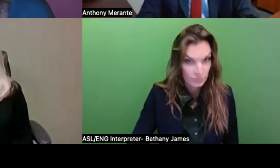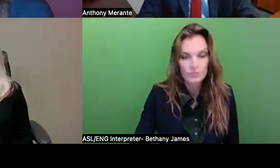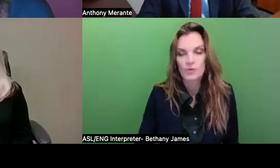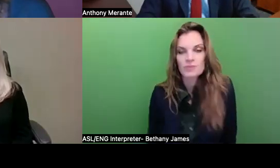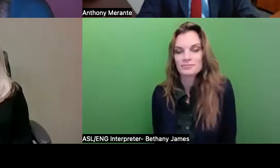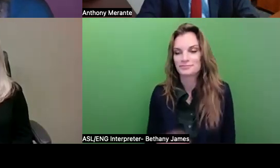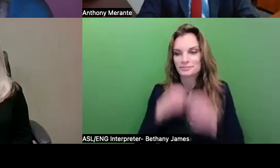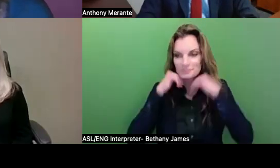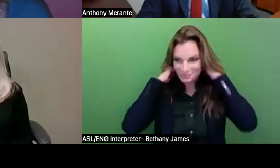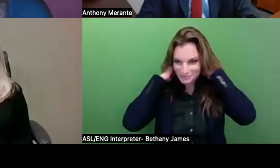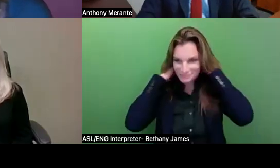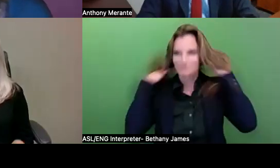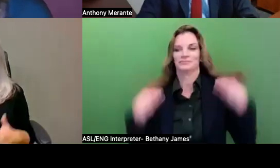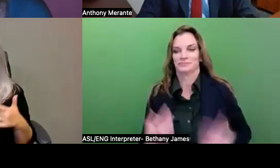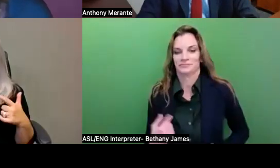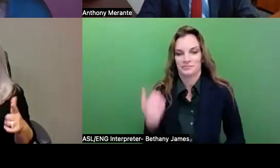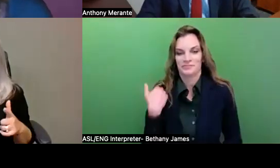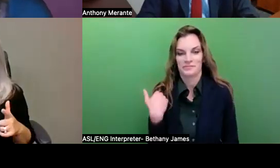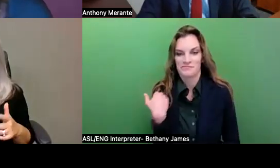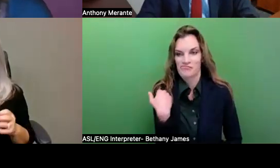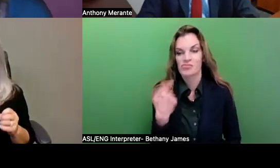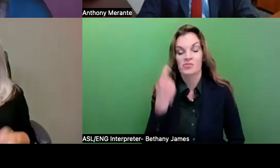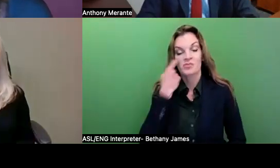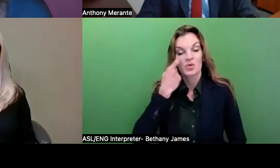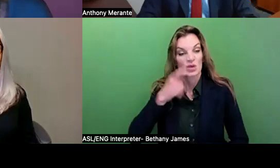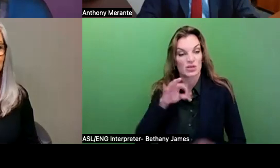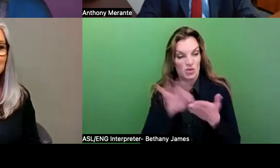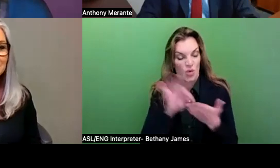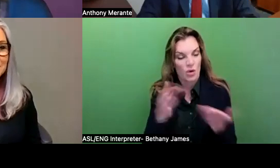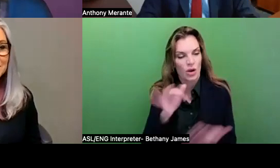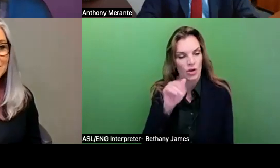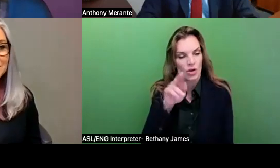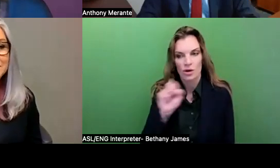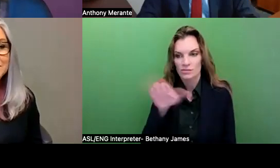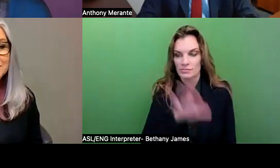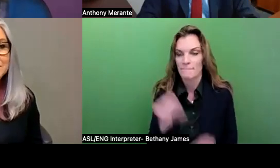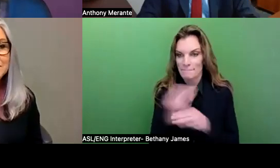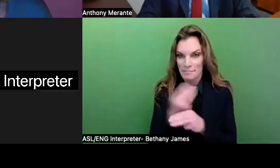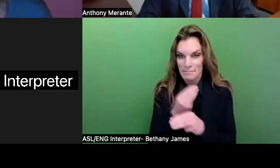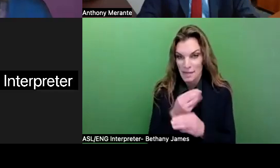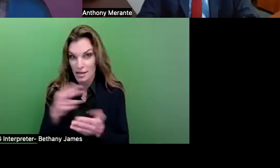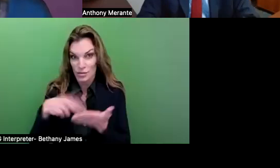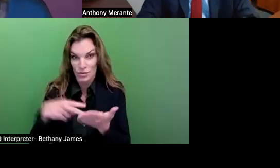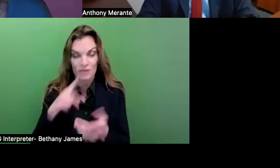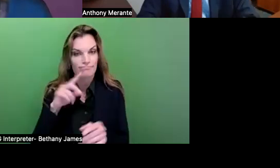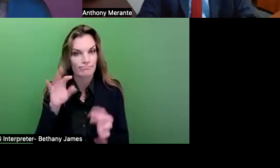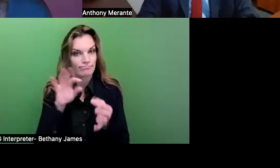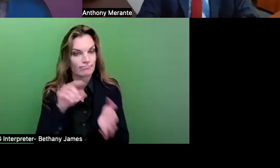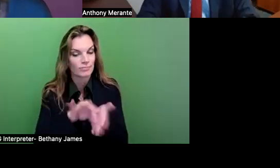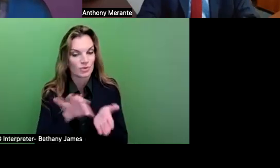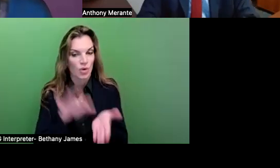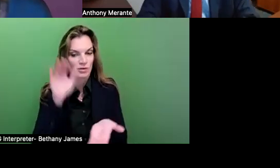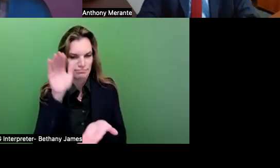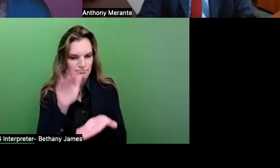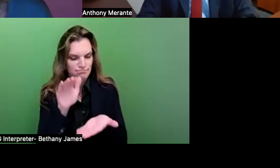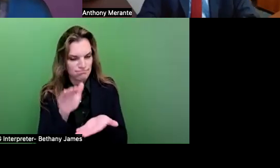average in recent testing in math and reading. What can be done to improve performance and raise confidence in the